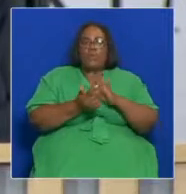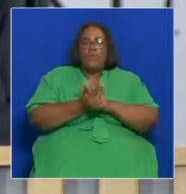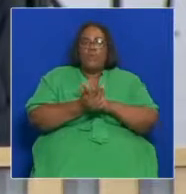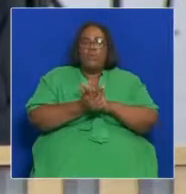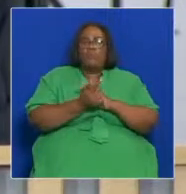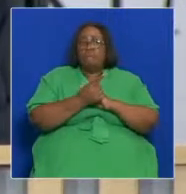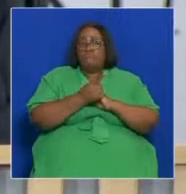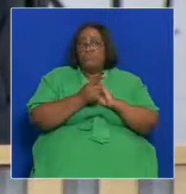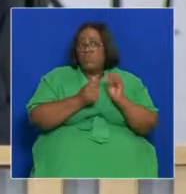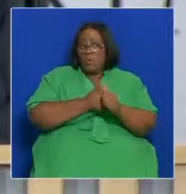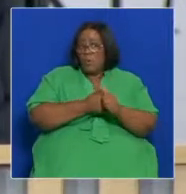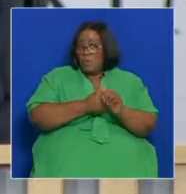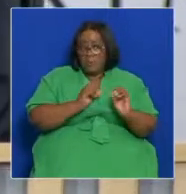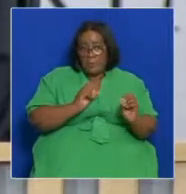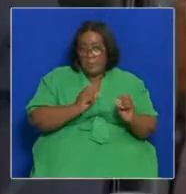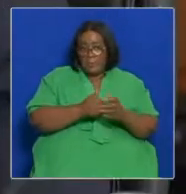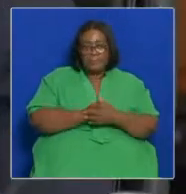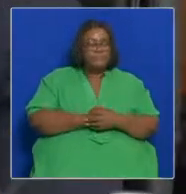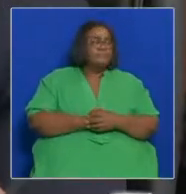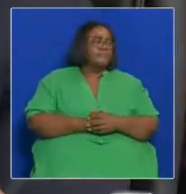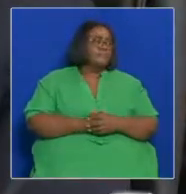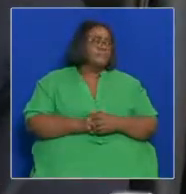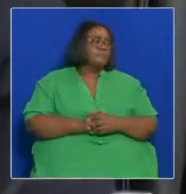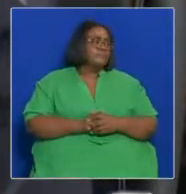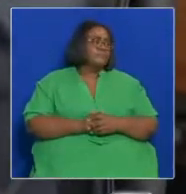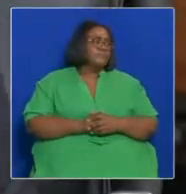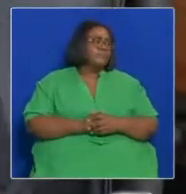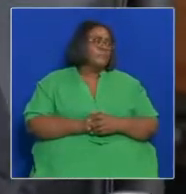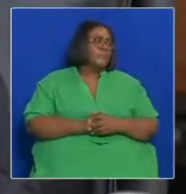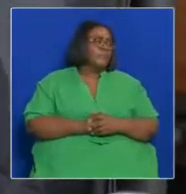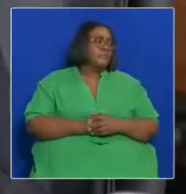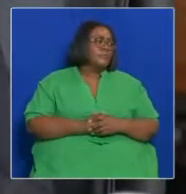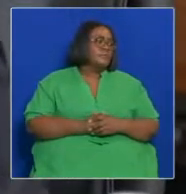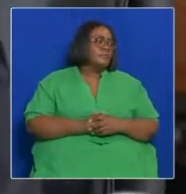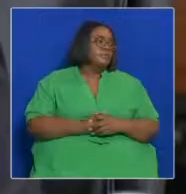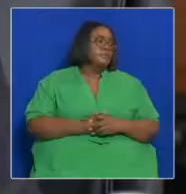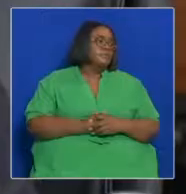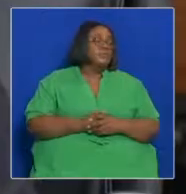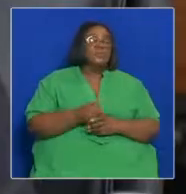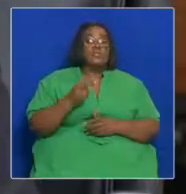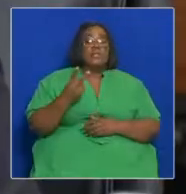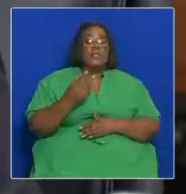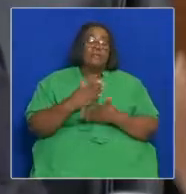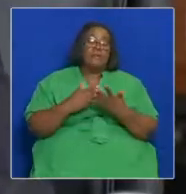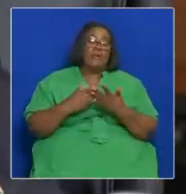We can then move to the next section of your statement, which deals with